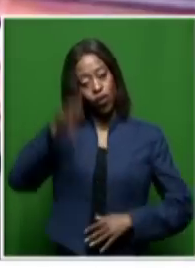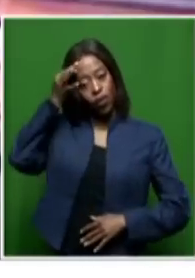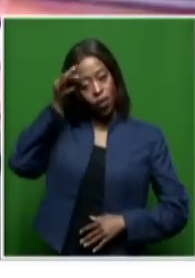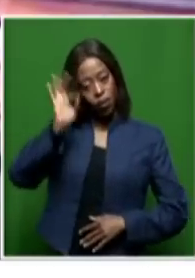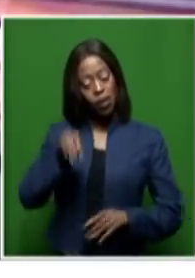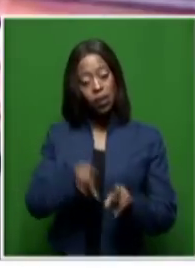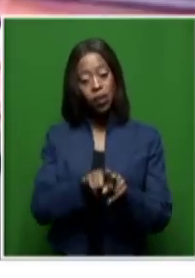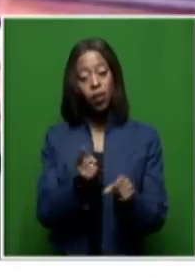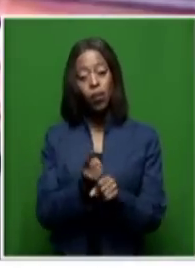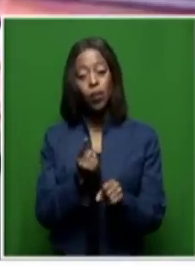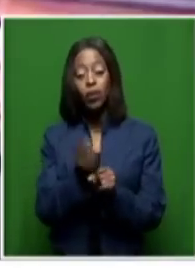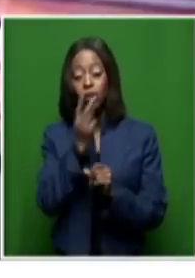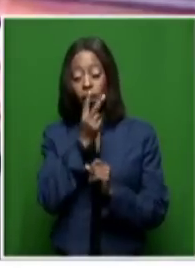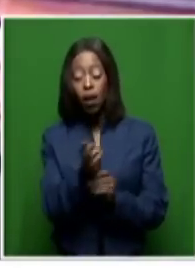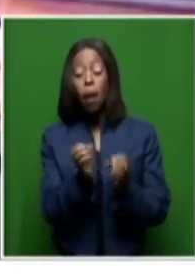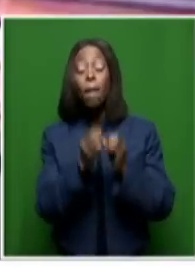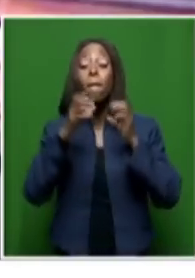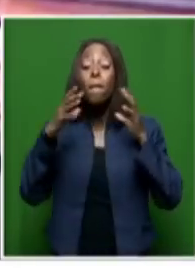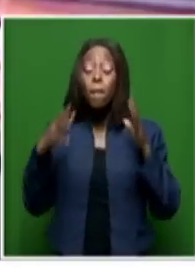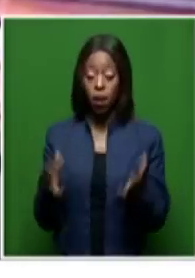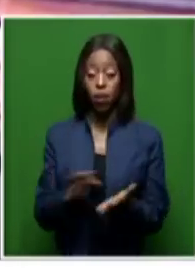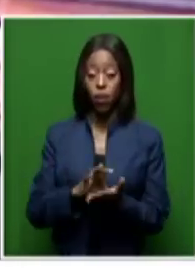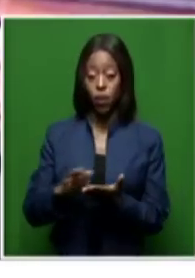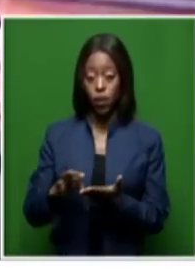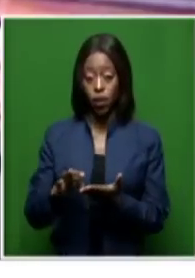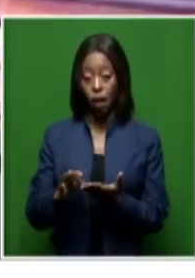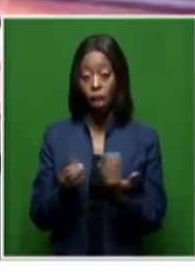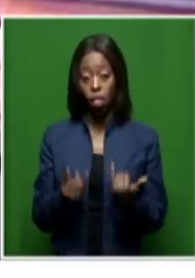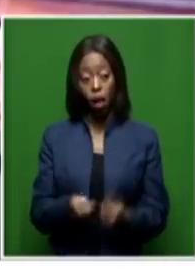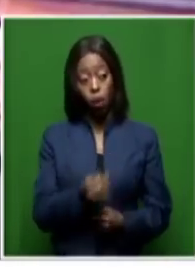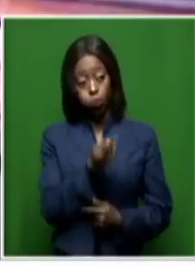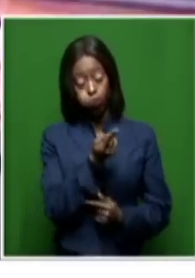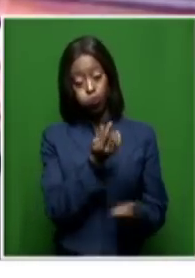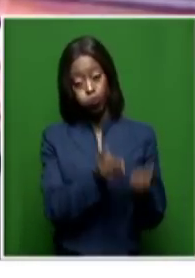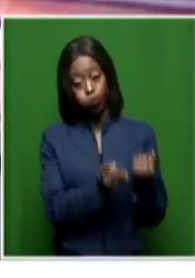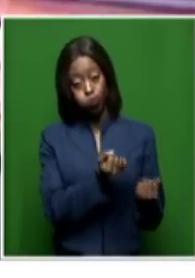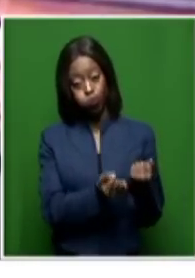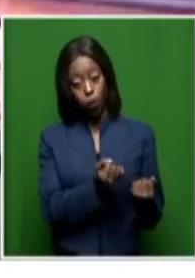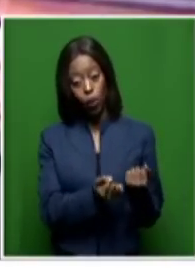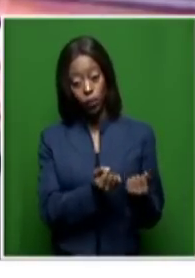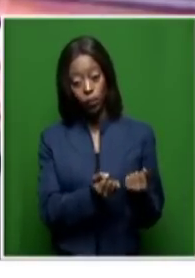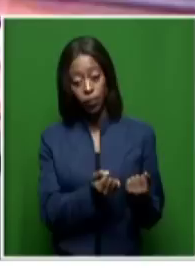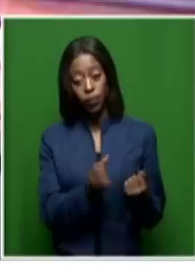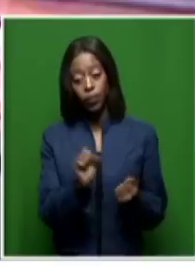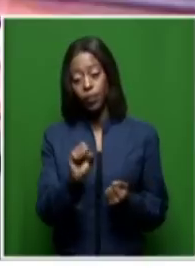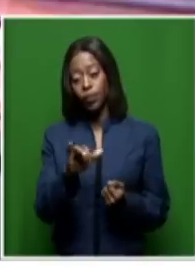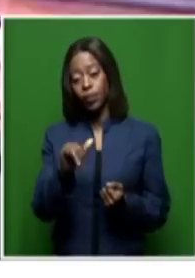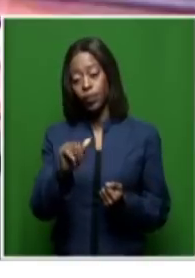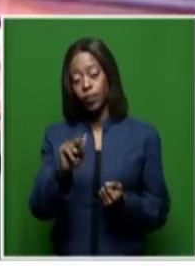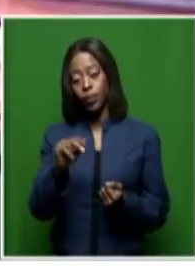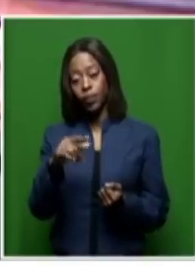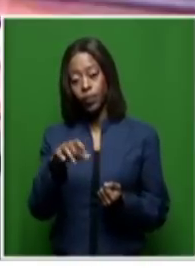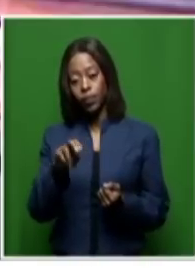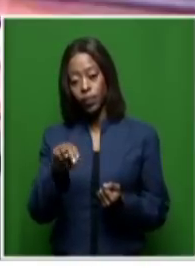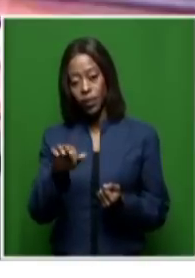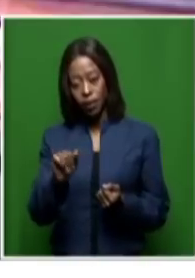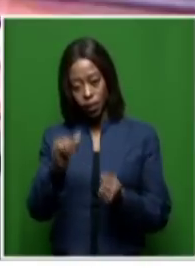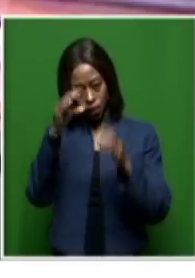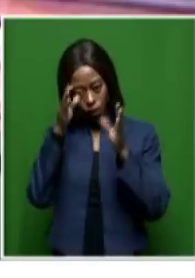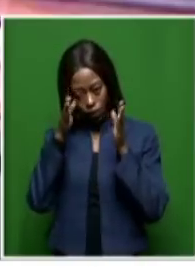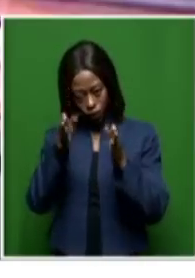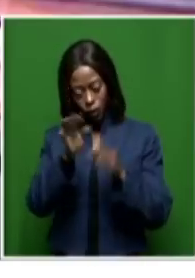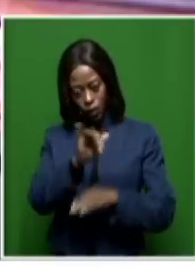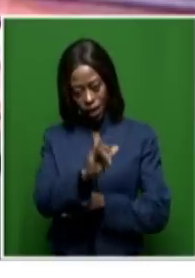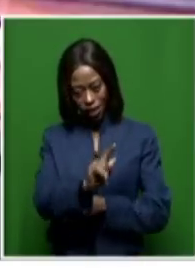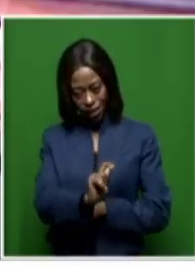look at major contracts, which are in court now, Siangena, which was supposed to deal with the IT aspect